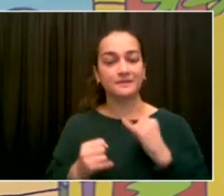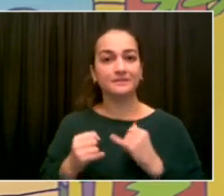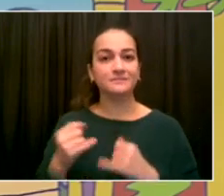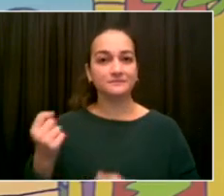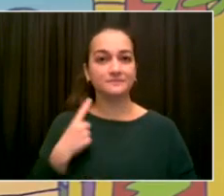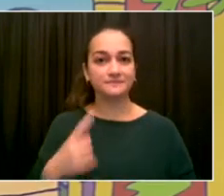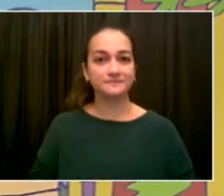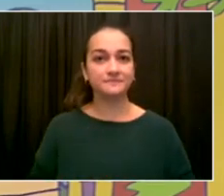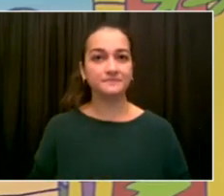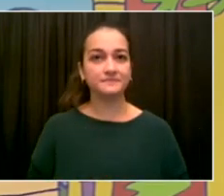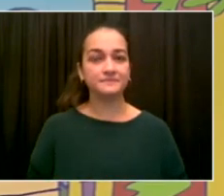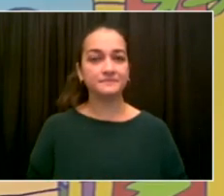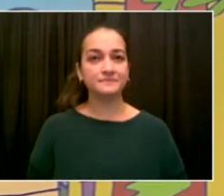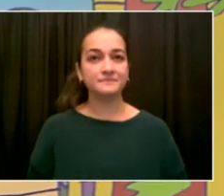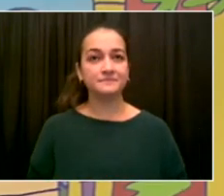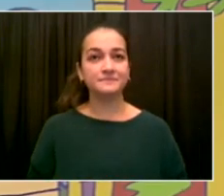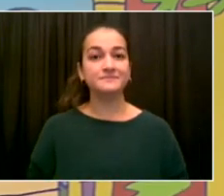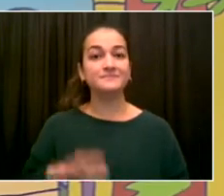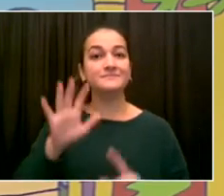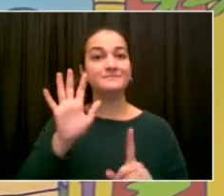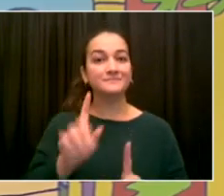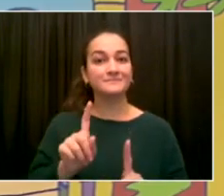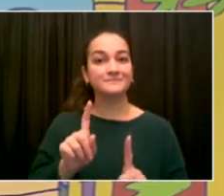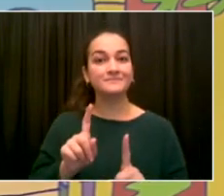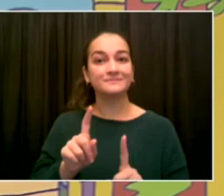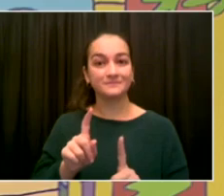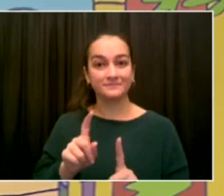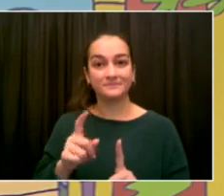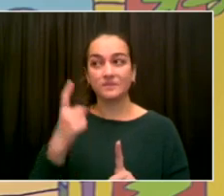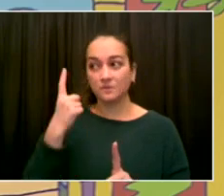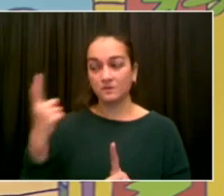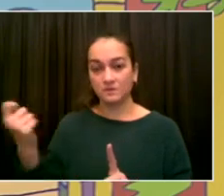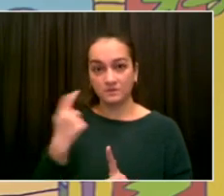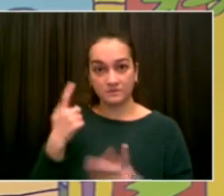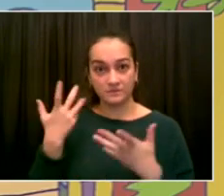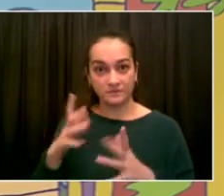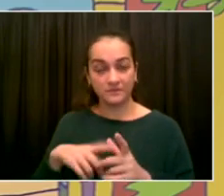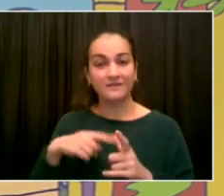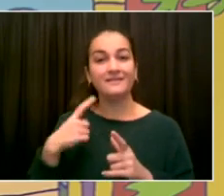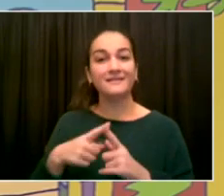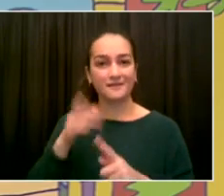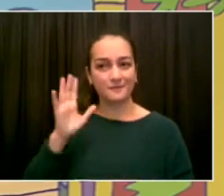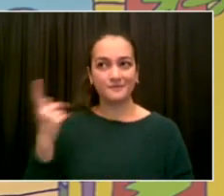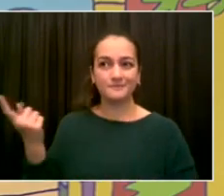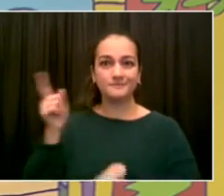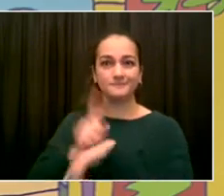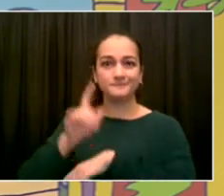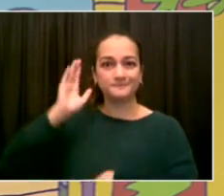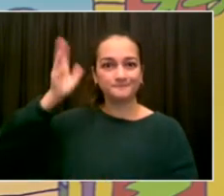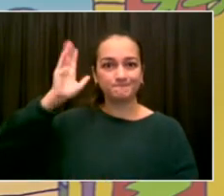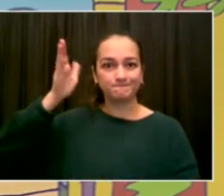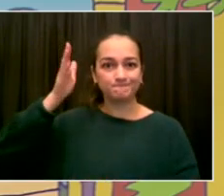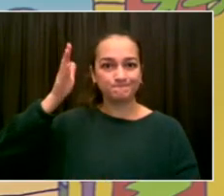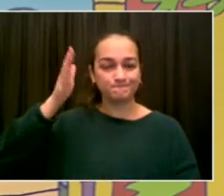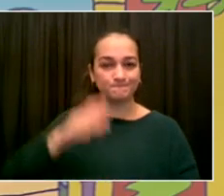have a special guest that we'll be hearing from live here from City Hall in just 1 second, but let's get Nolan go first.